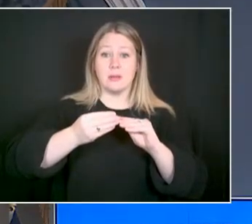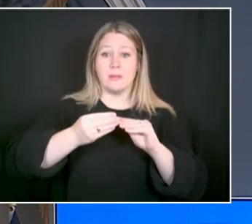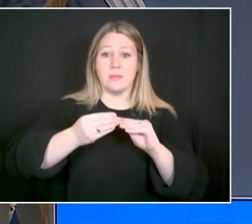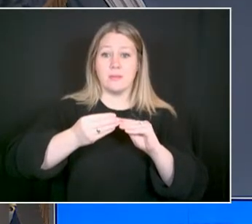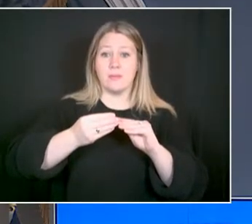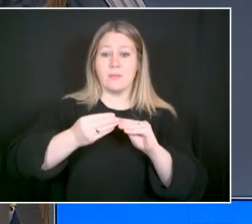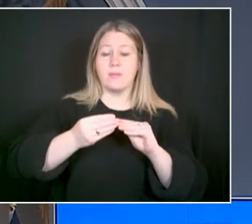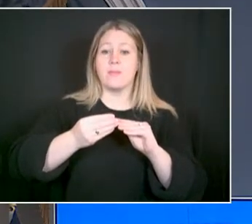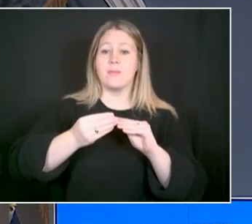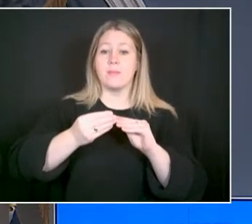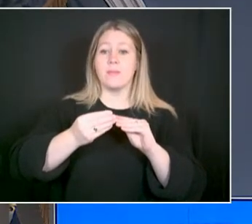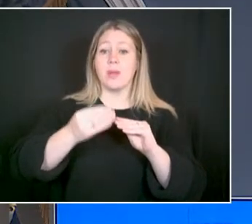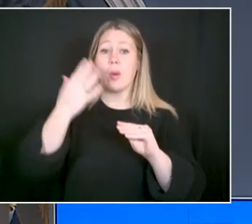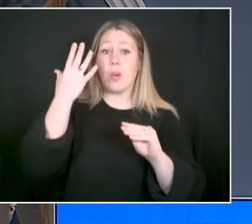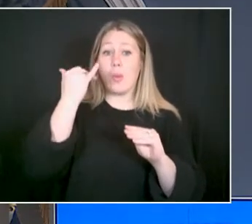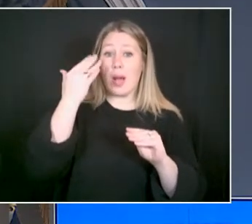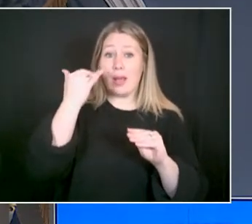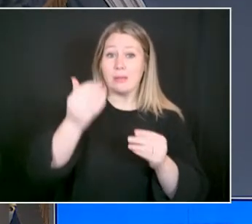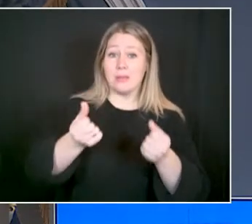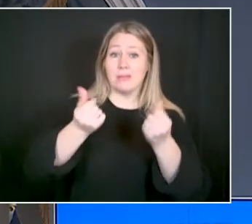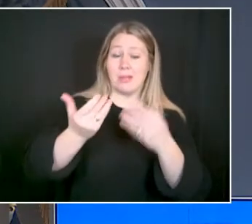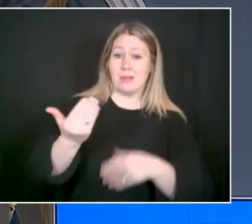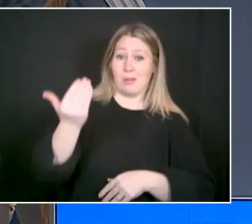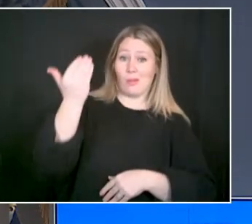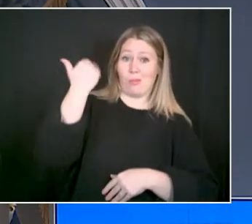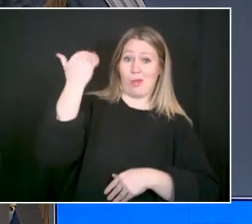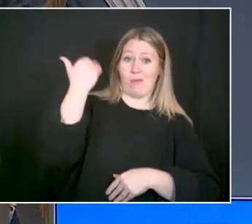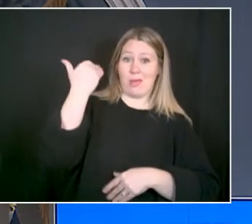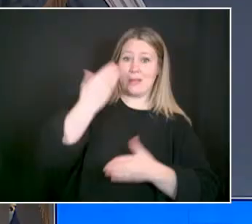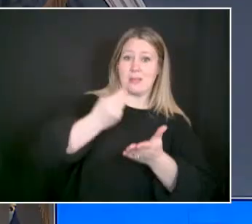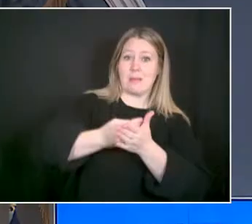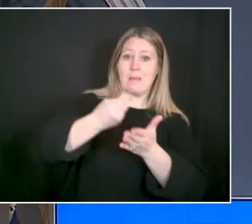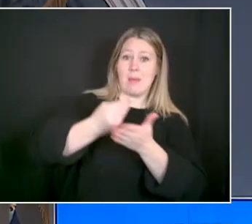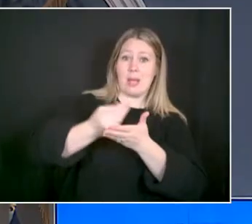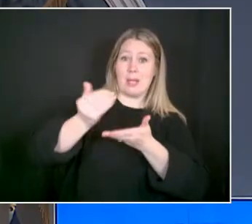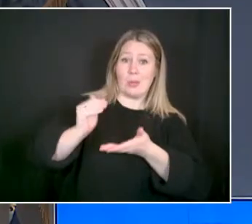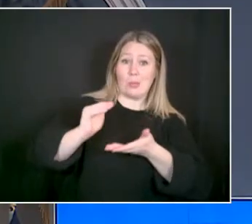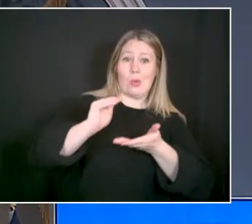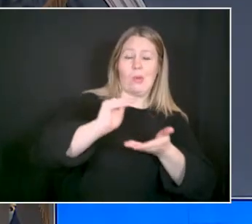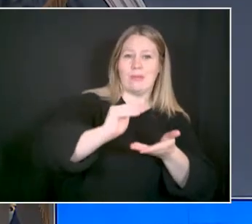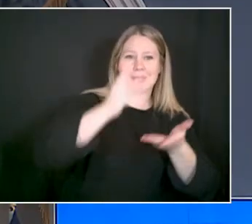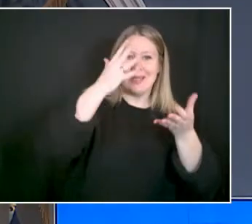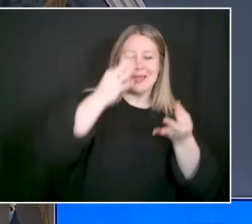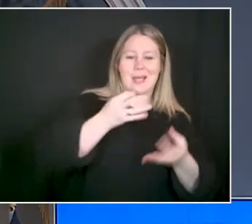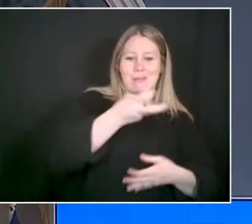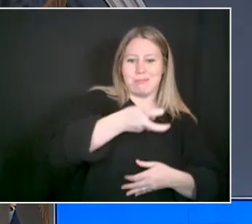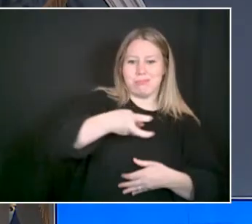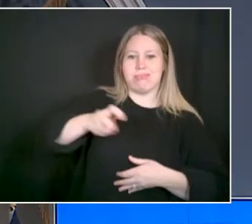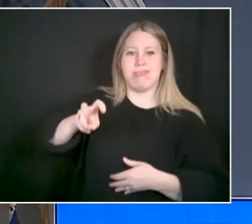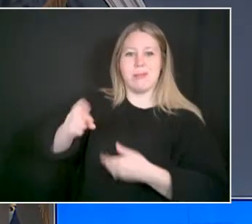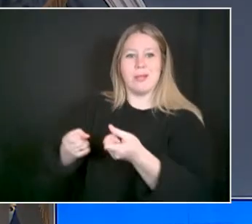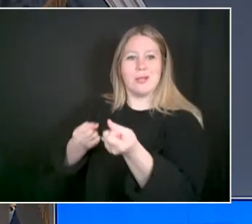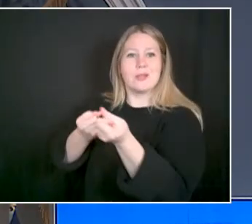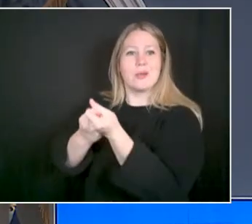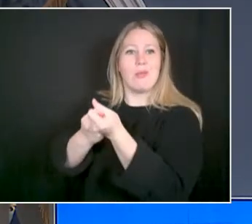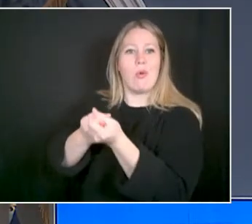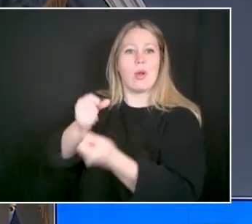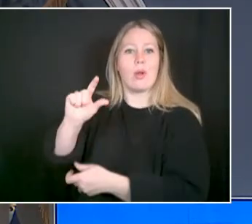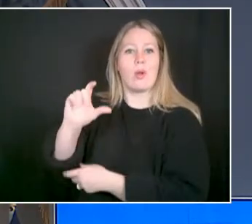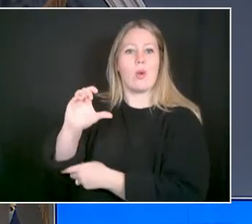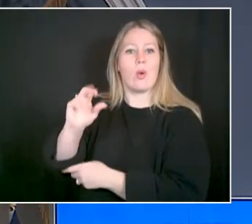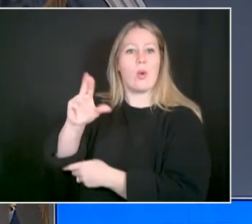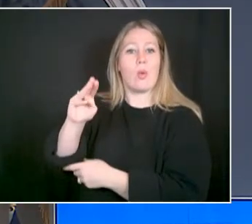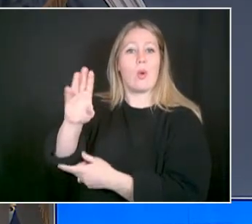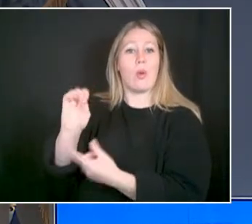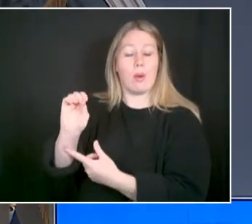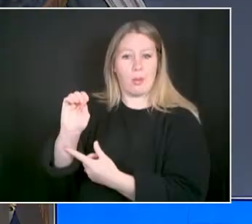many of your former donors are now contributing to Cuomo's campaign, and you've been repeatedly